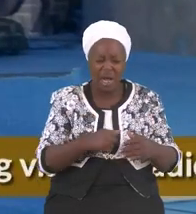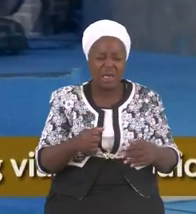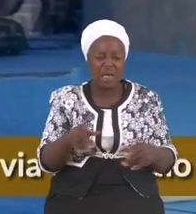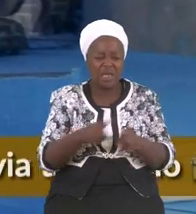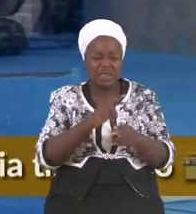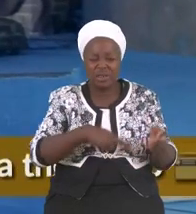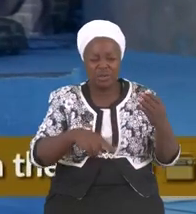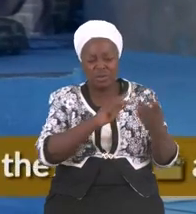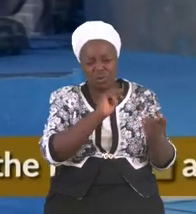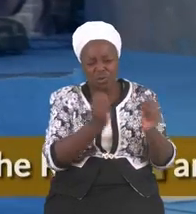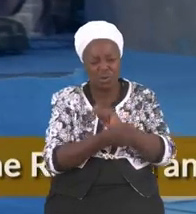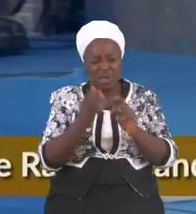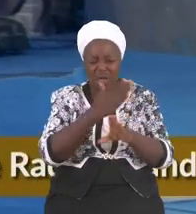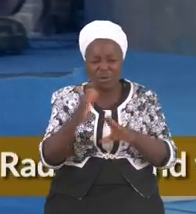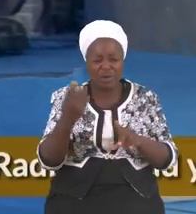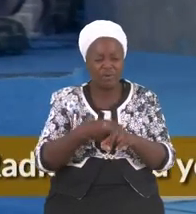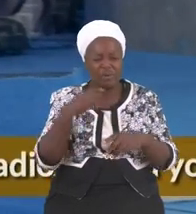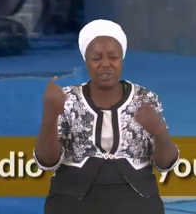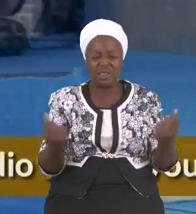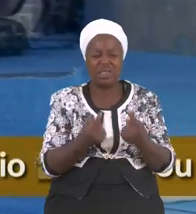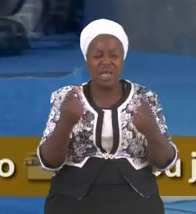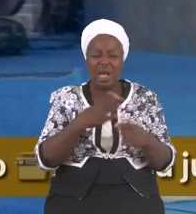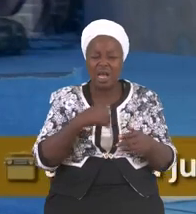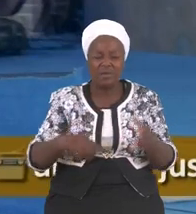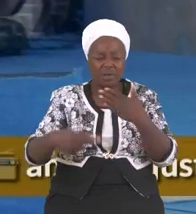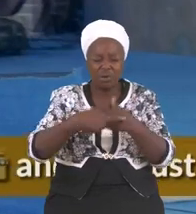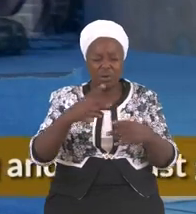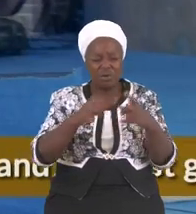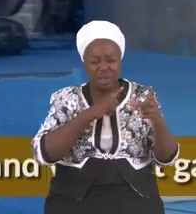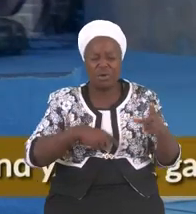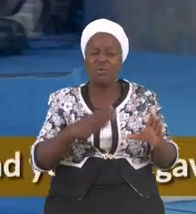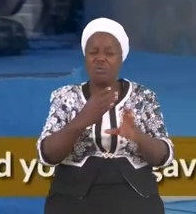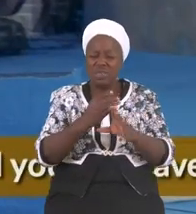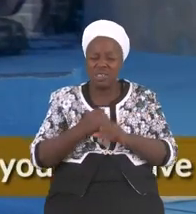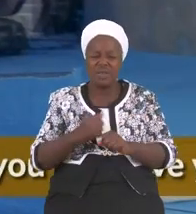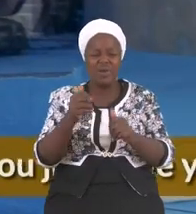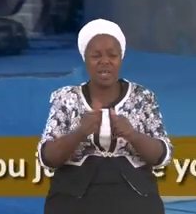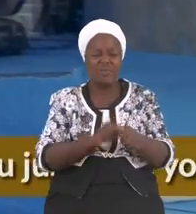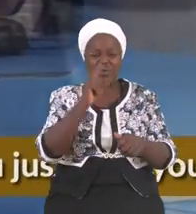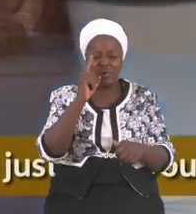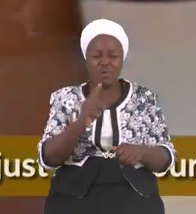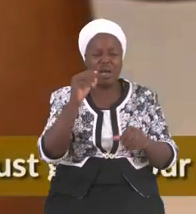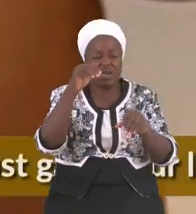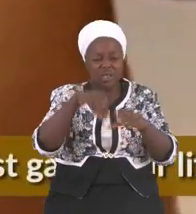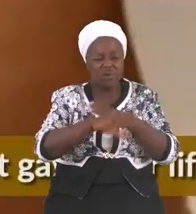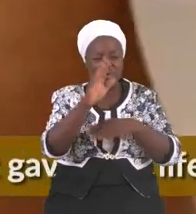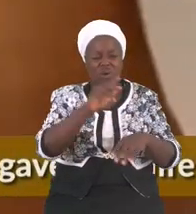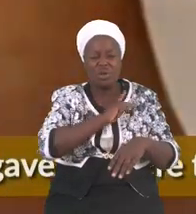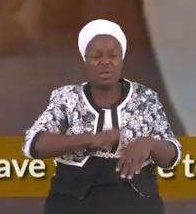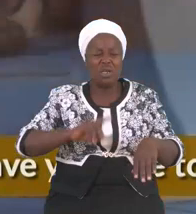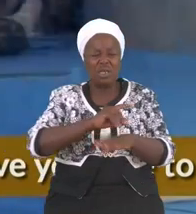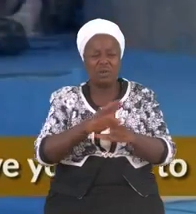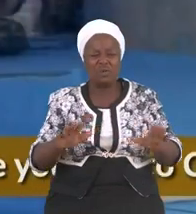sin and they return unto the Lord. Receive everyone into your kingdom. Thank you,